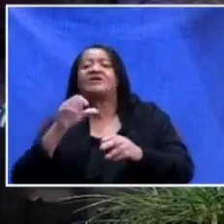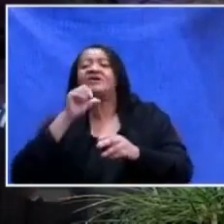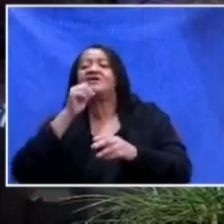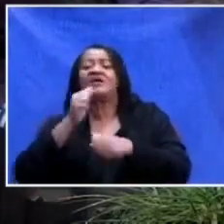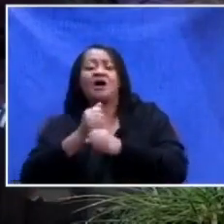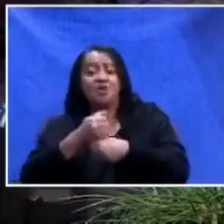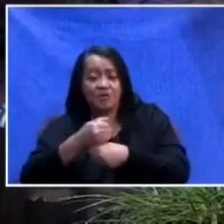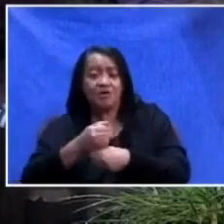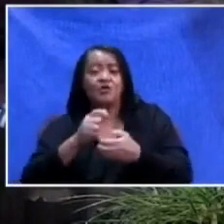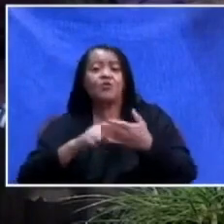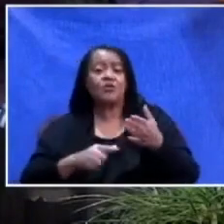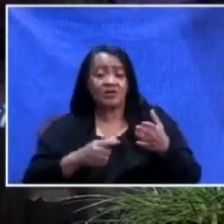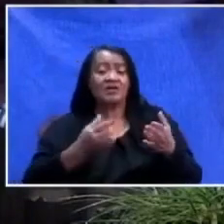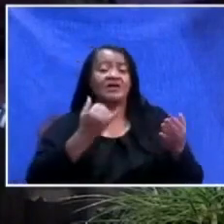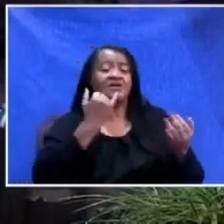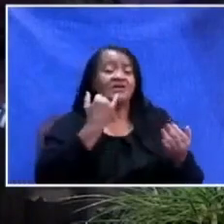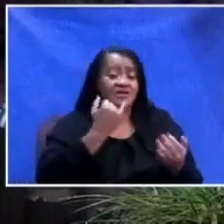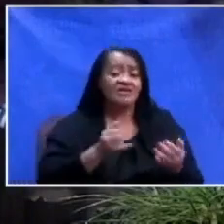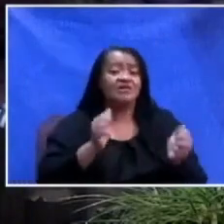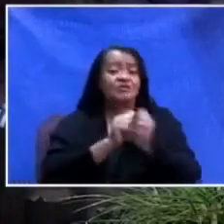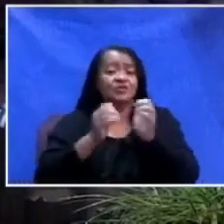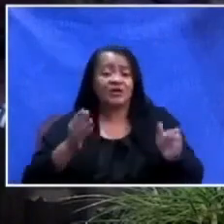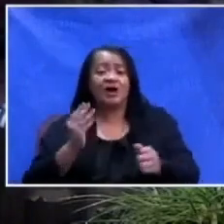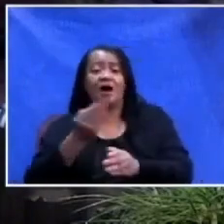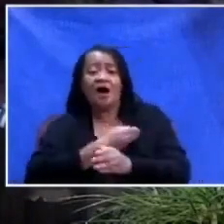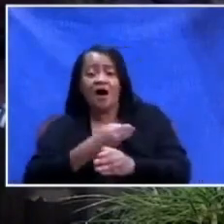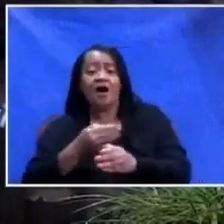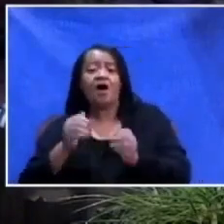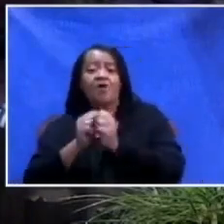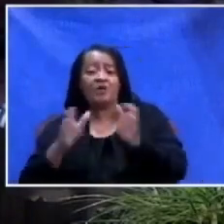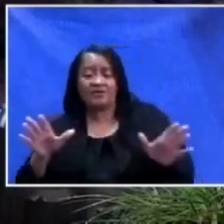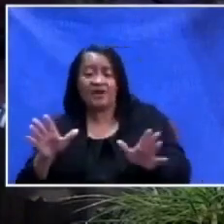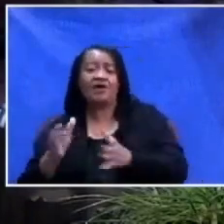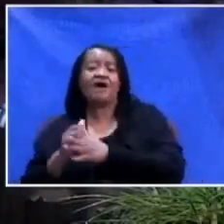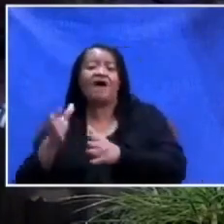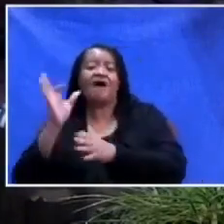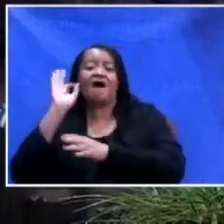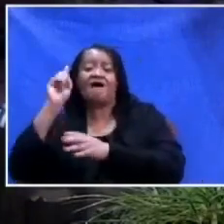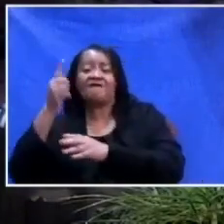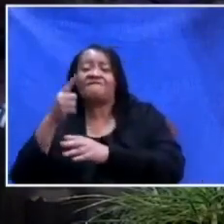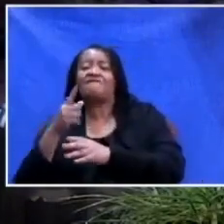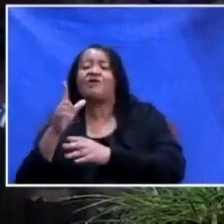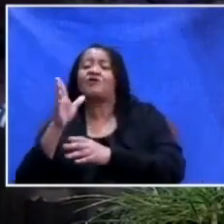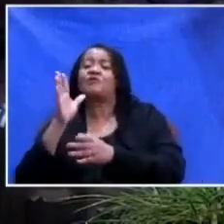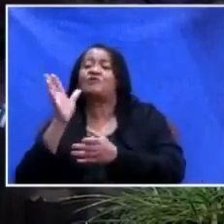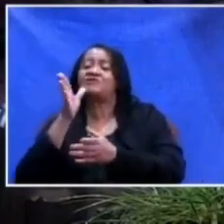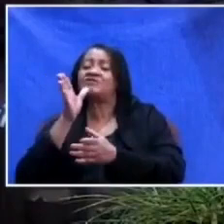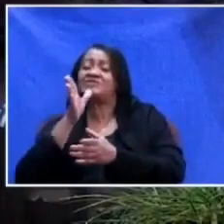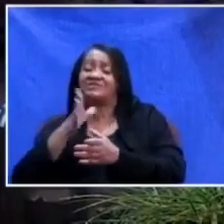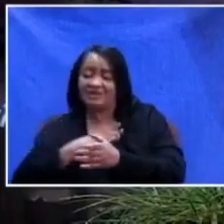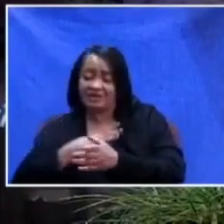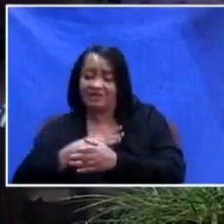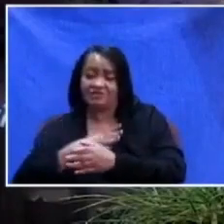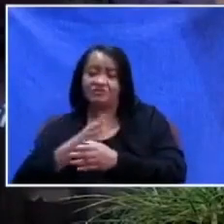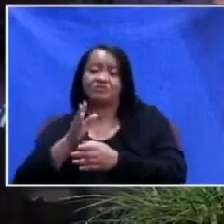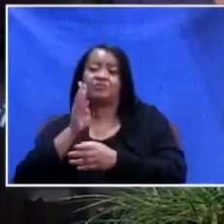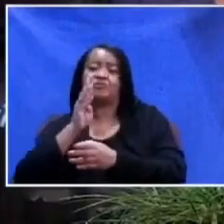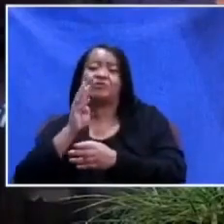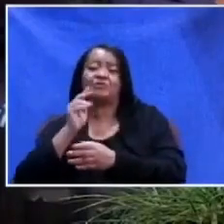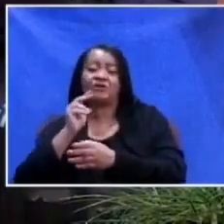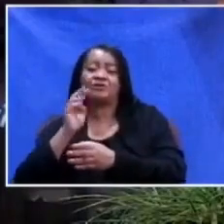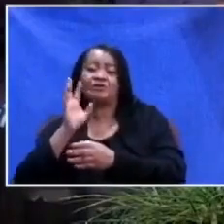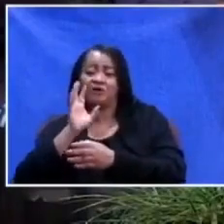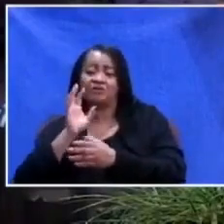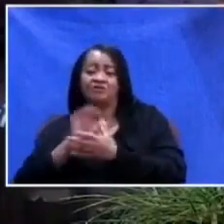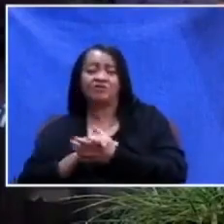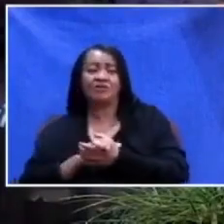our First Lady, Barnetta Cosby. Thank you for your service. Amen. Amen. Thank you so much. Amen. Amen.